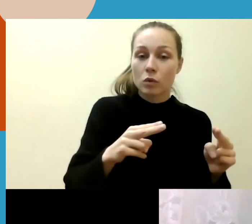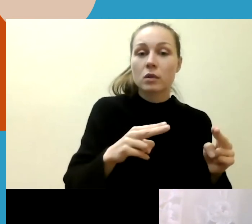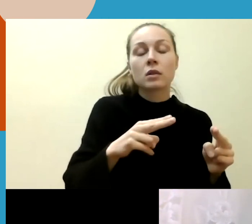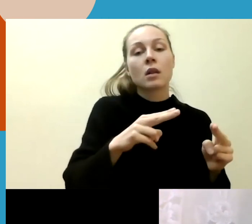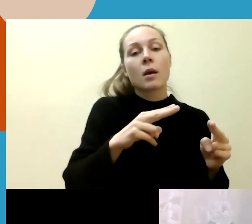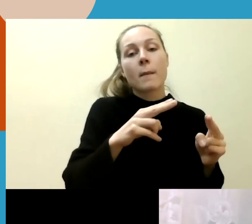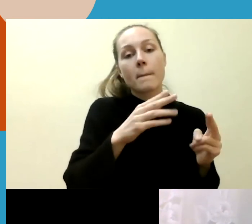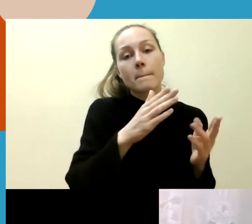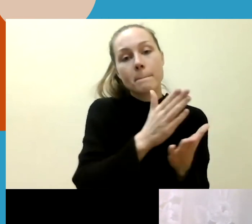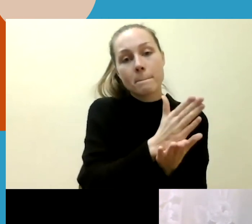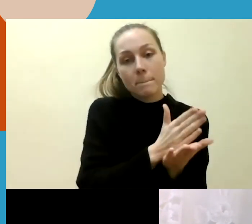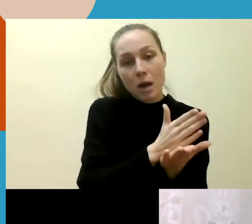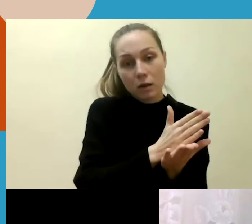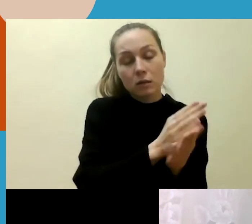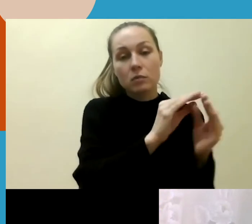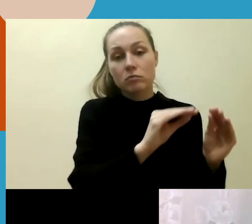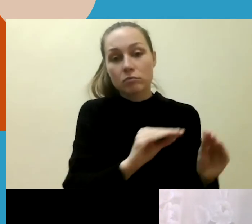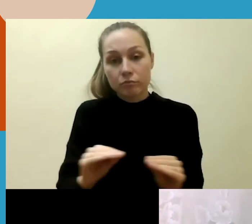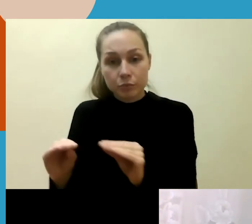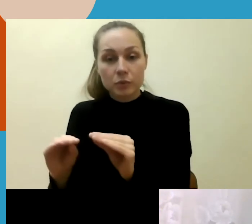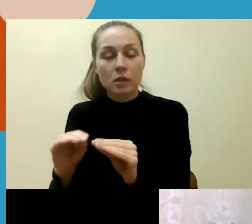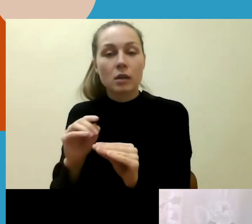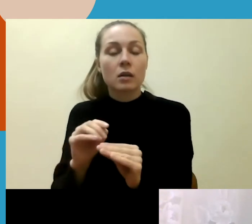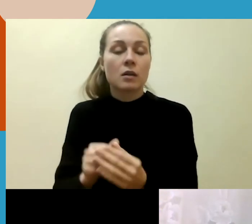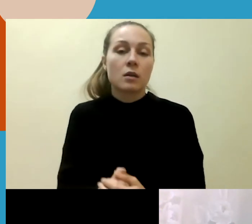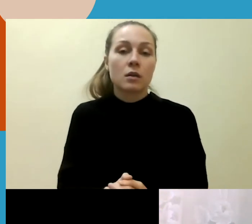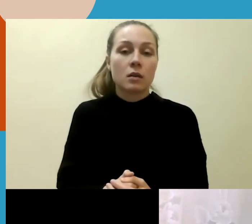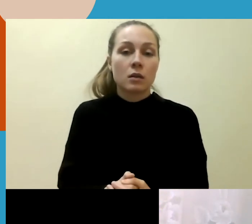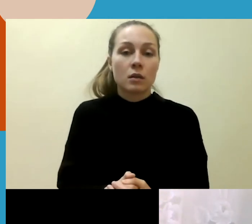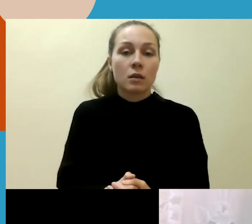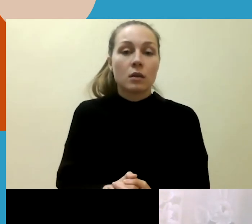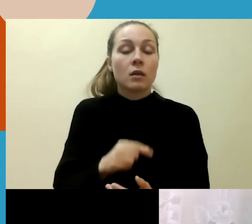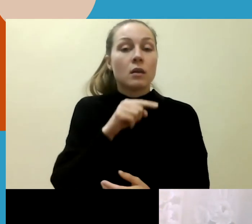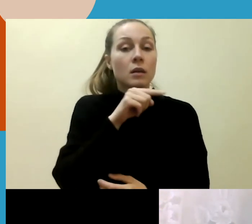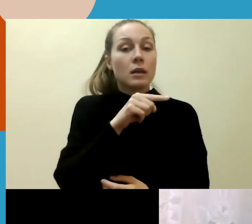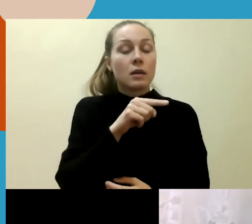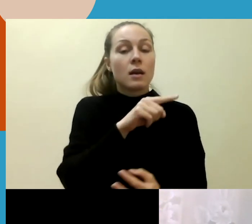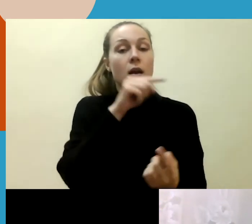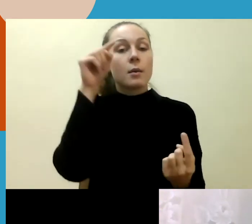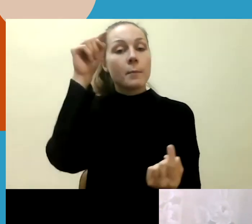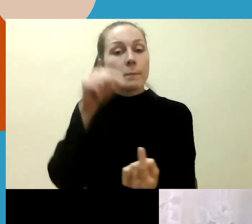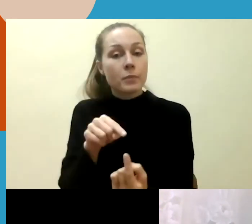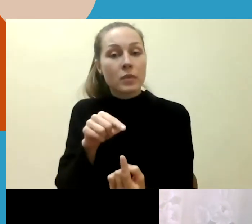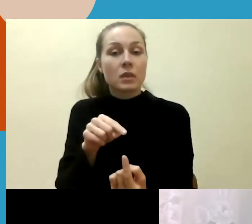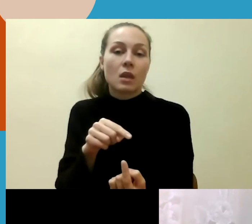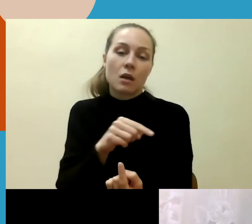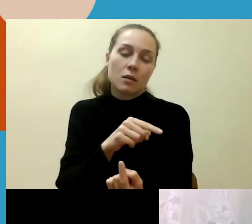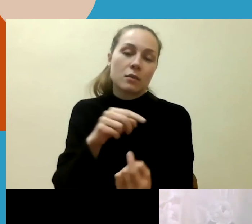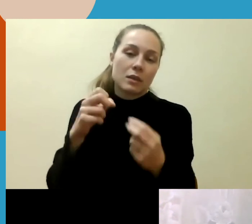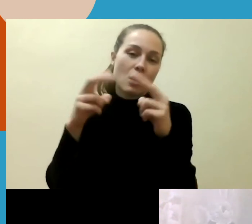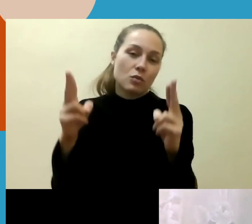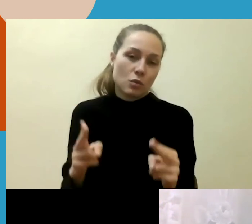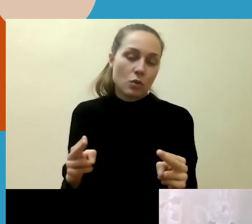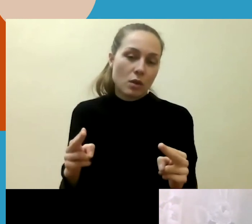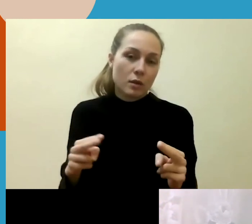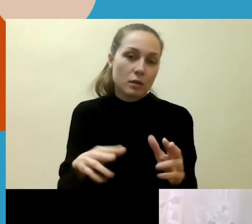So we do look at the international practices. They are not always transferred directly. We try to adapt it